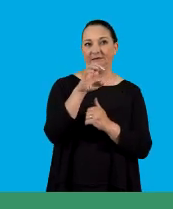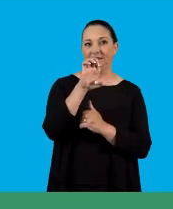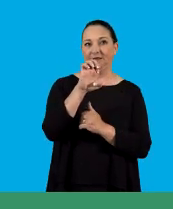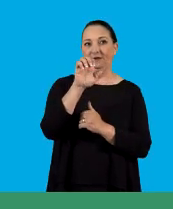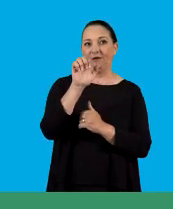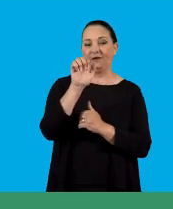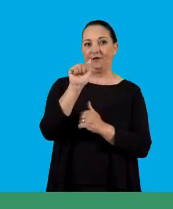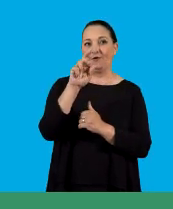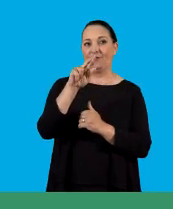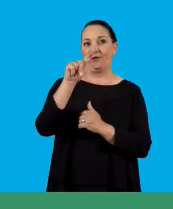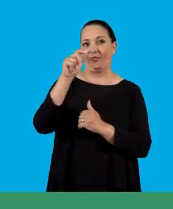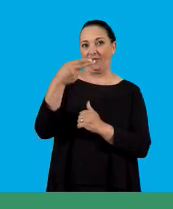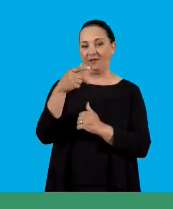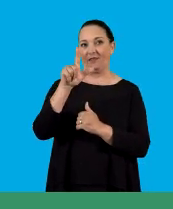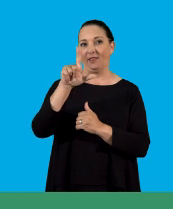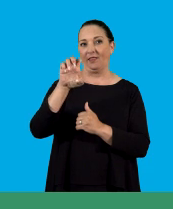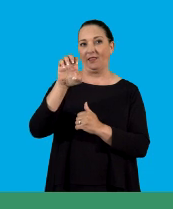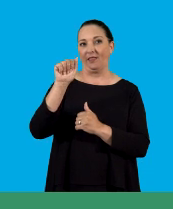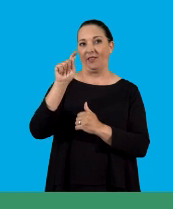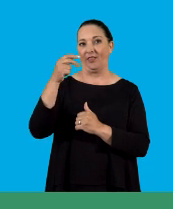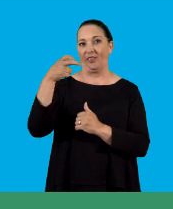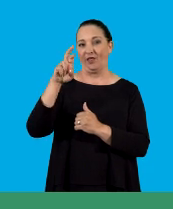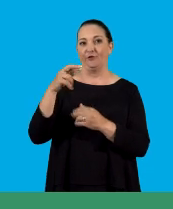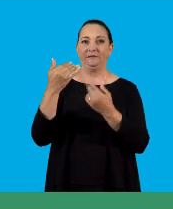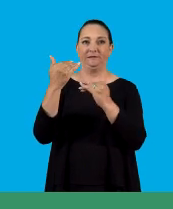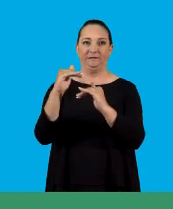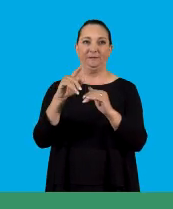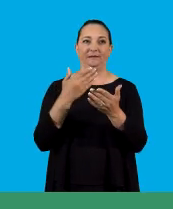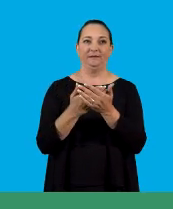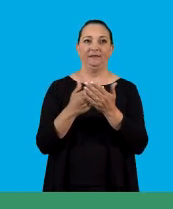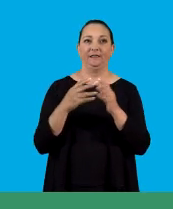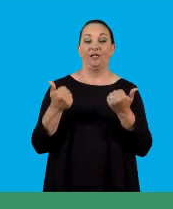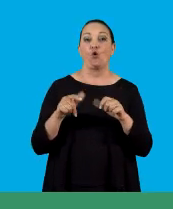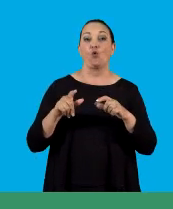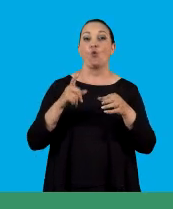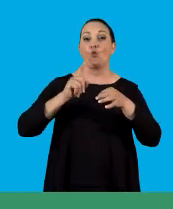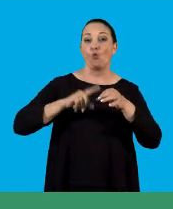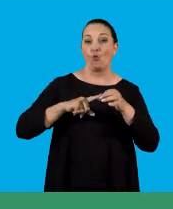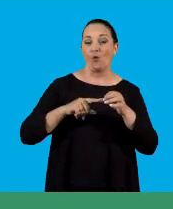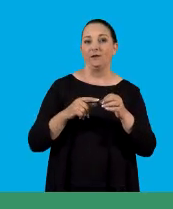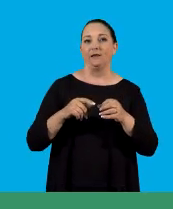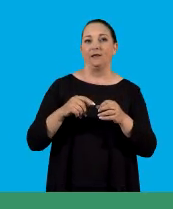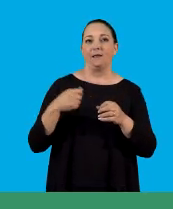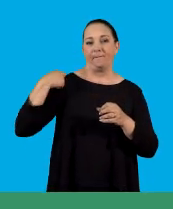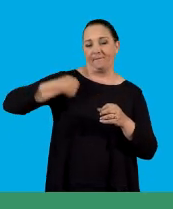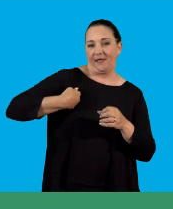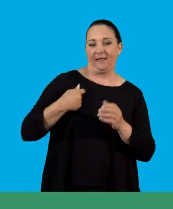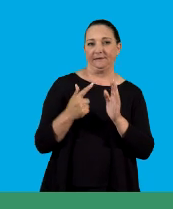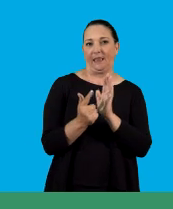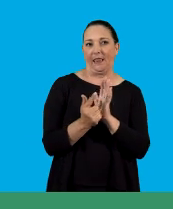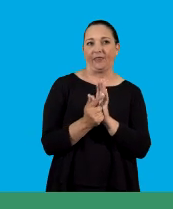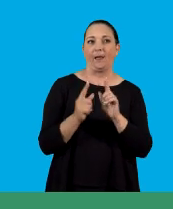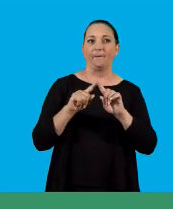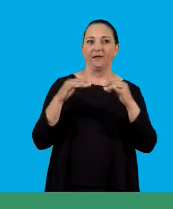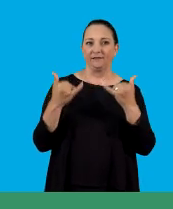a large business that specializes in the manufacturing of quality leather bags. They often